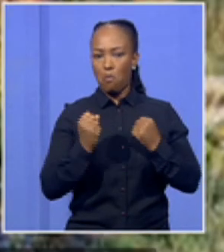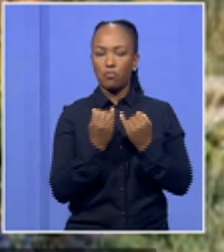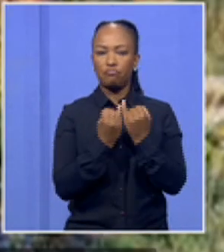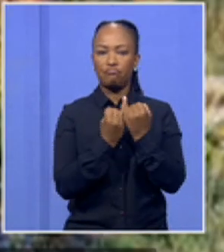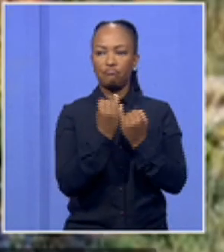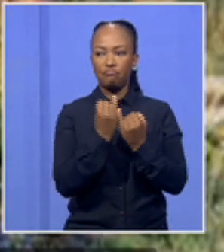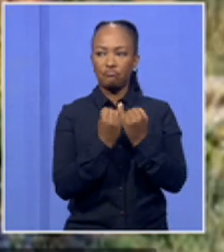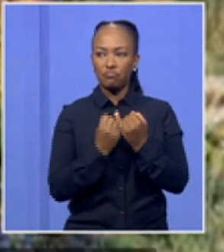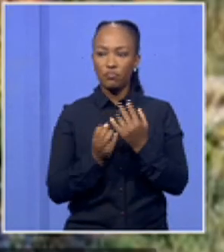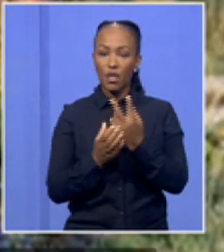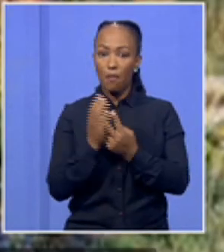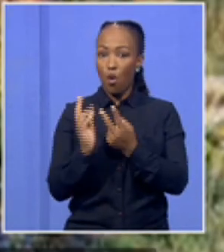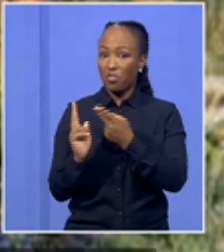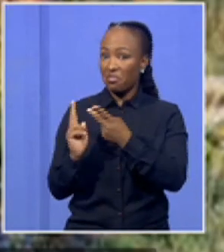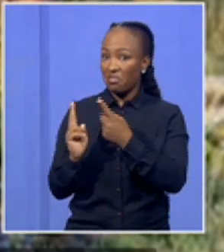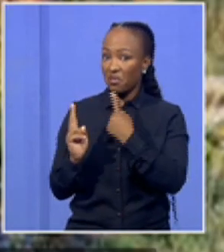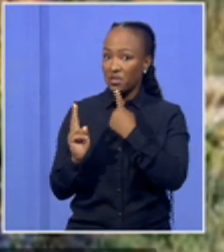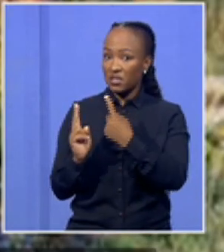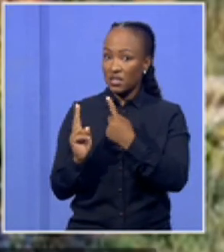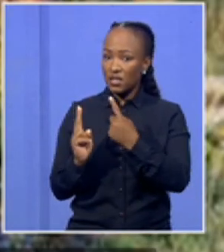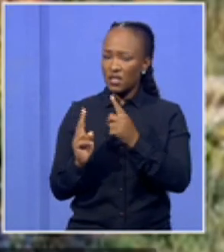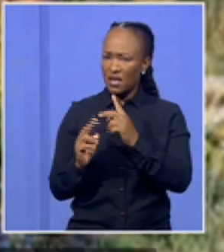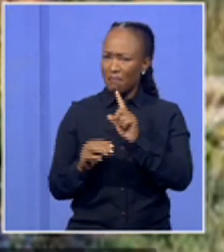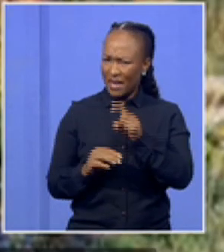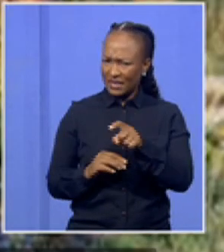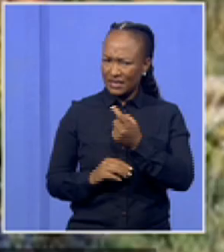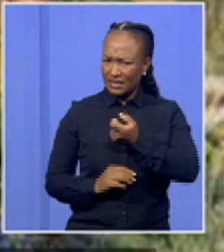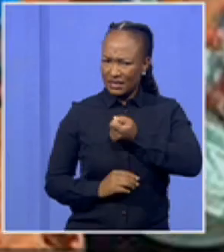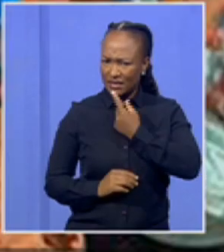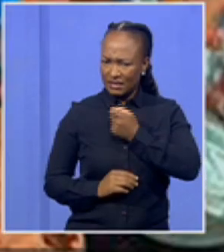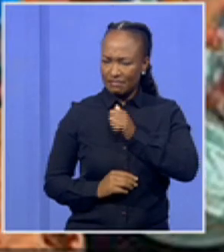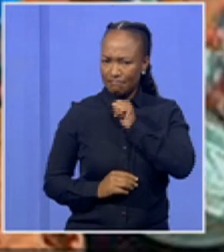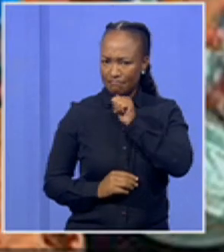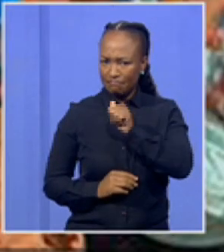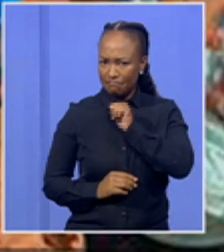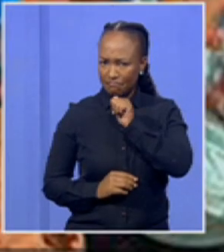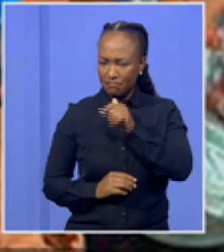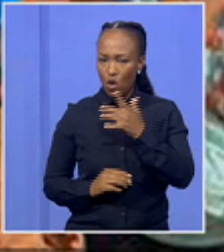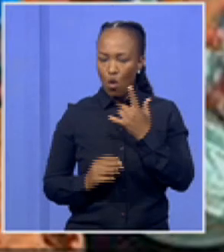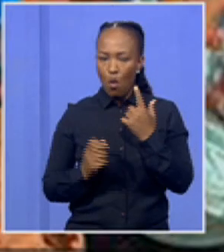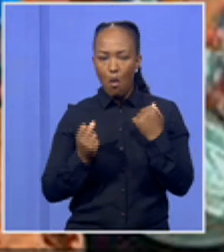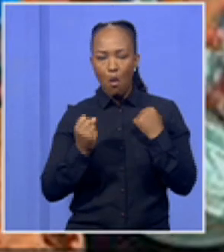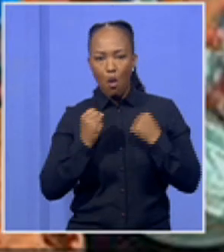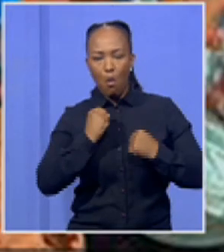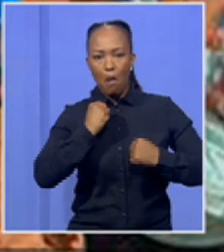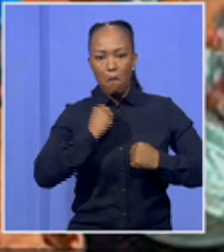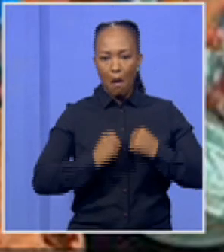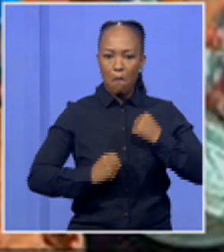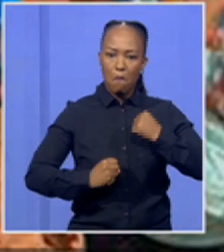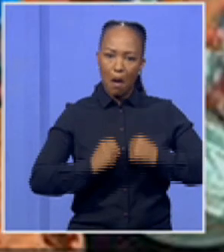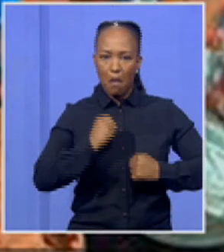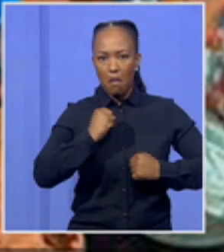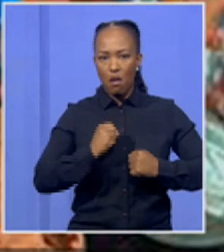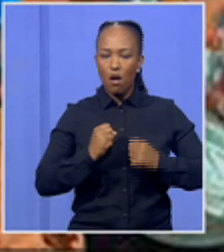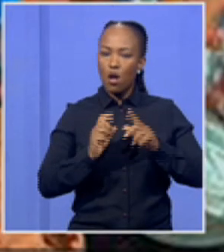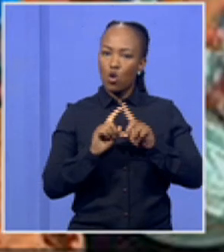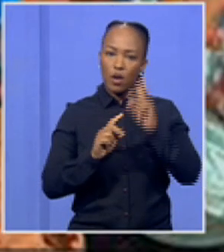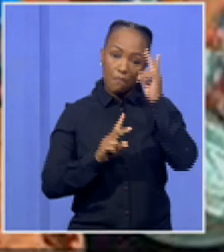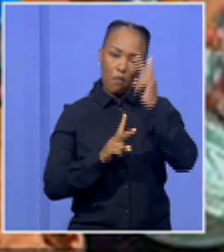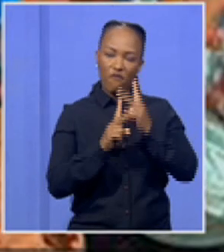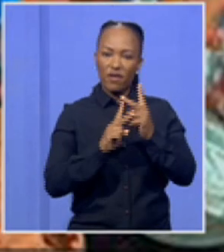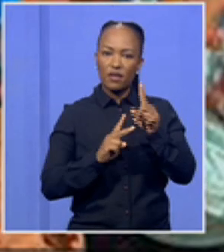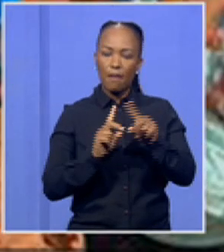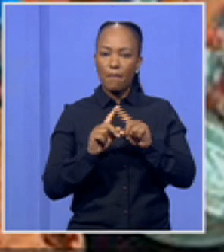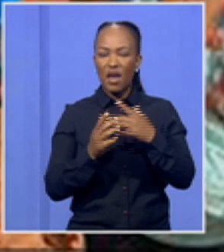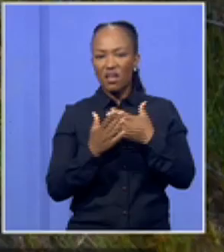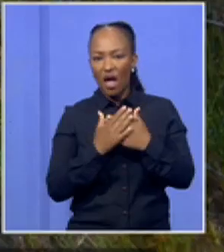that supplements are necessary whether you are an athlete like myself, who's not a professional athlete but will go to gym every now and